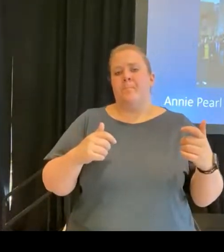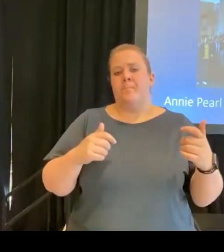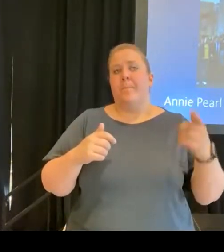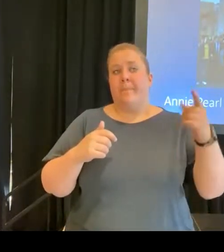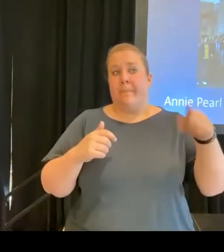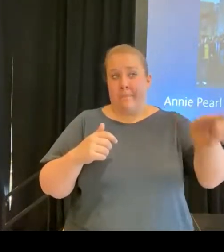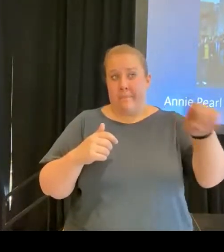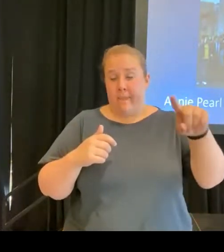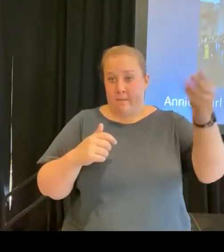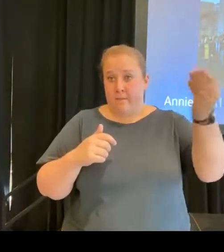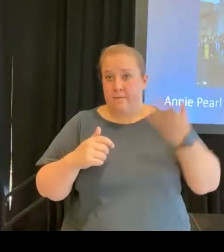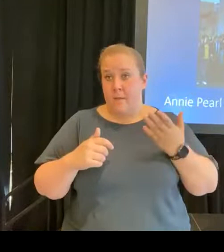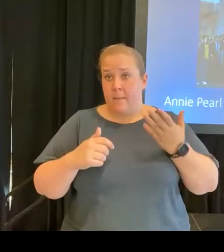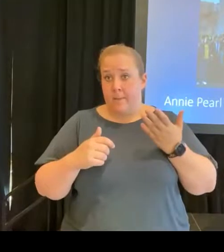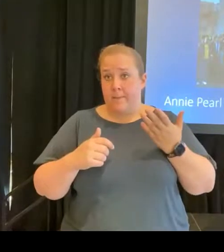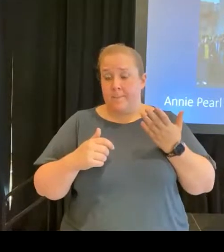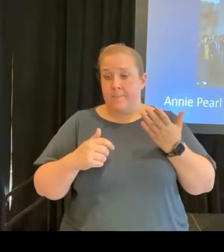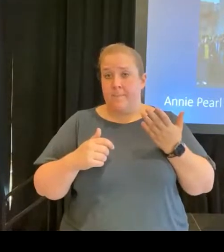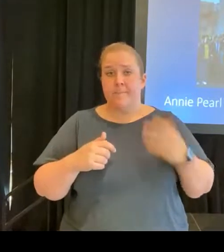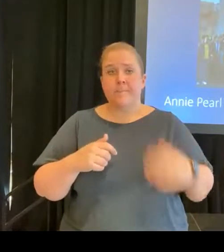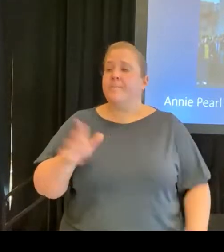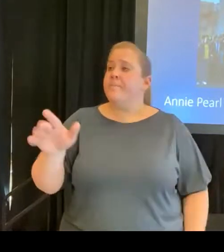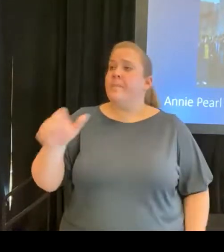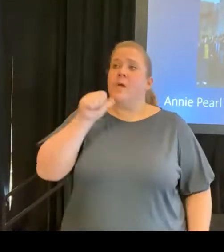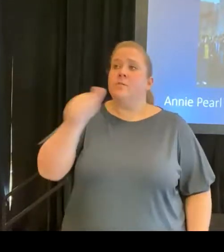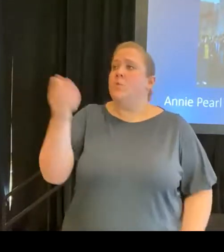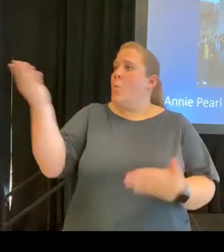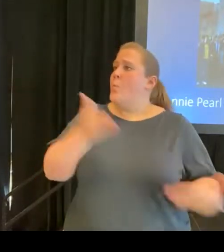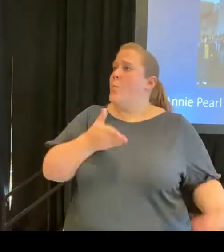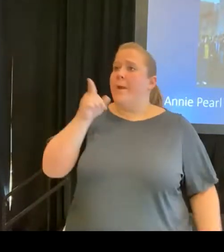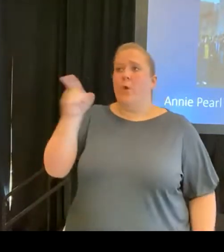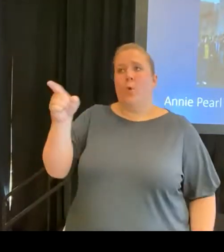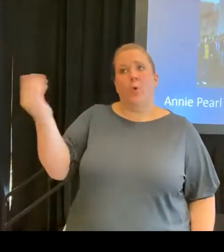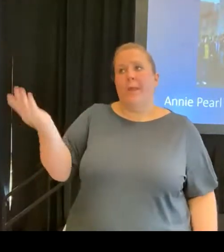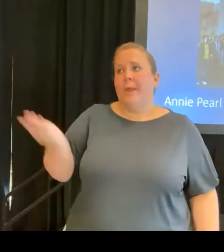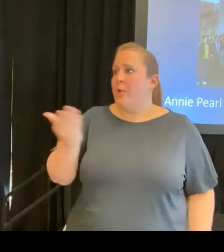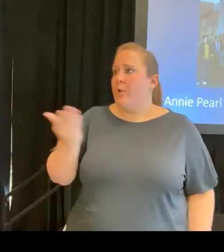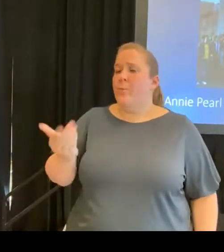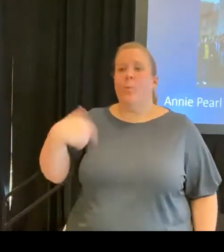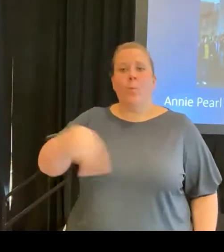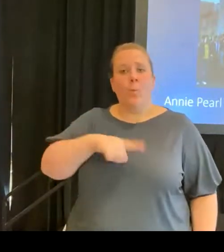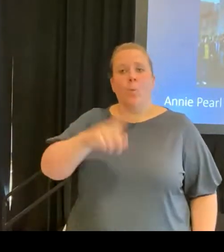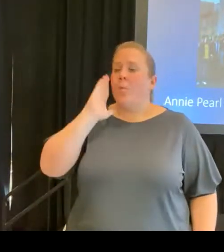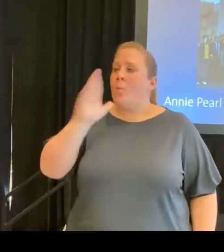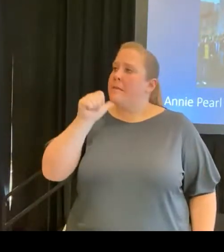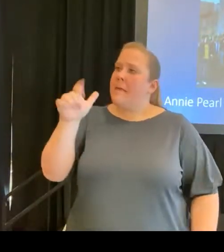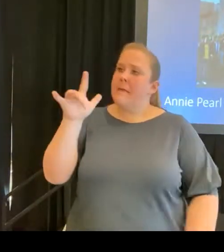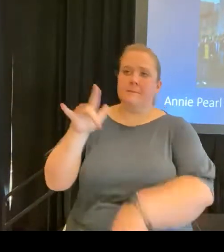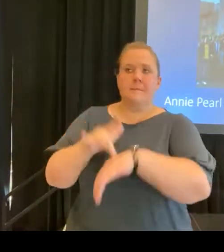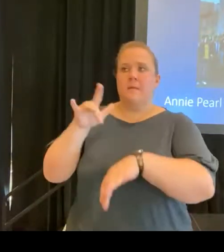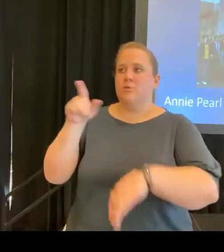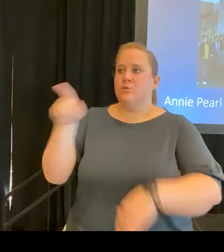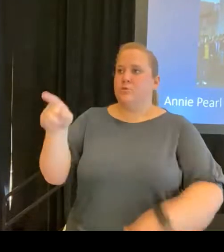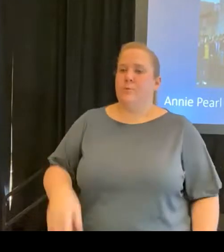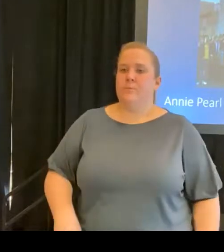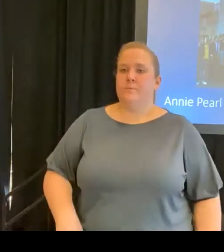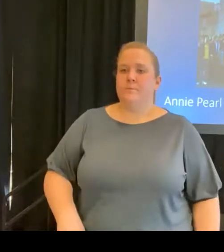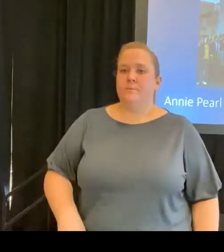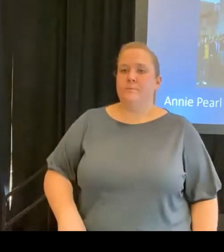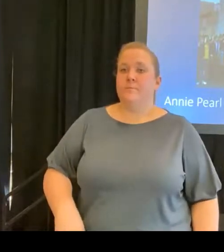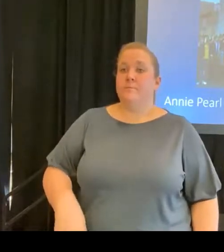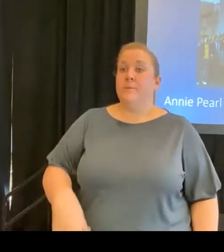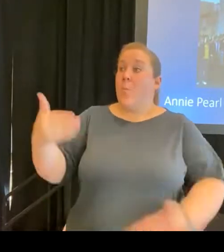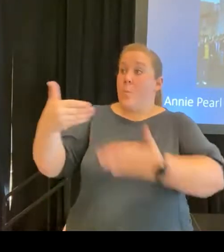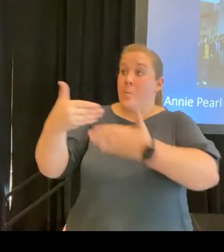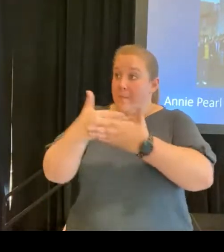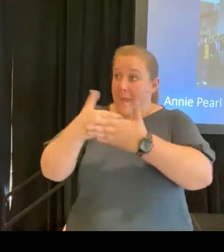I was told, do not bring her here. We will not touch her. But when the